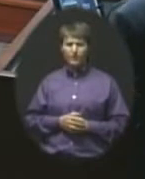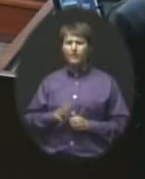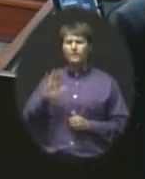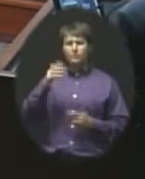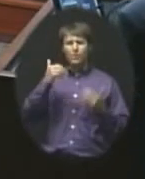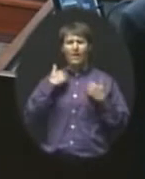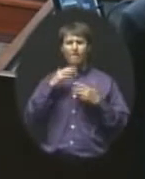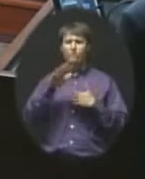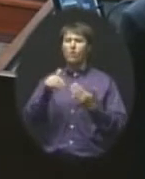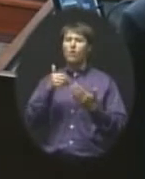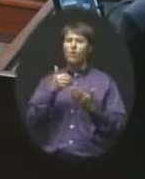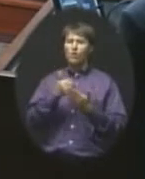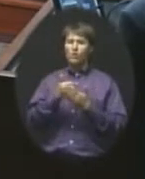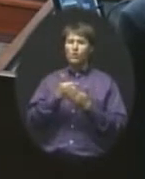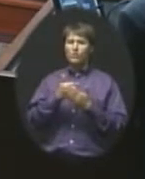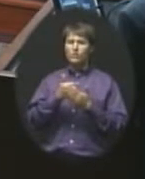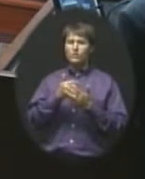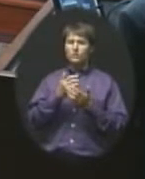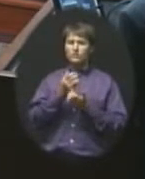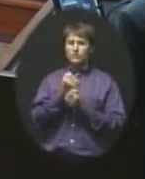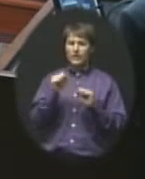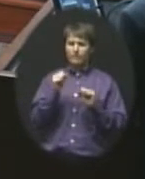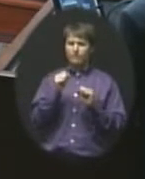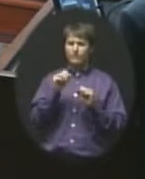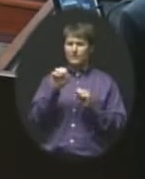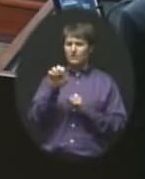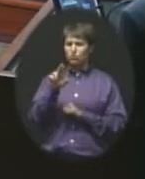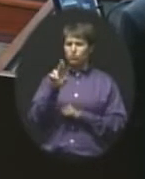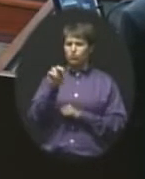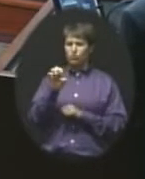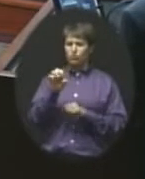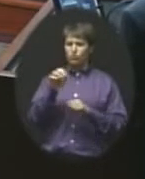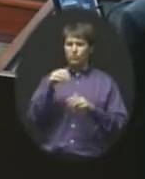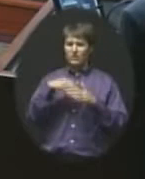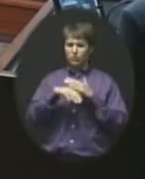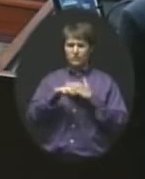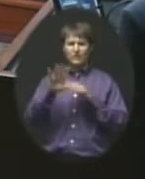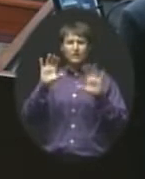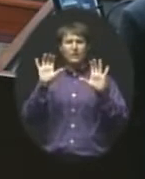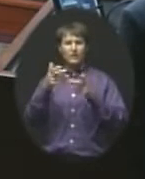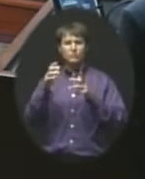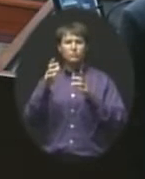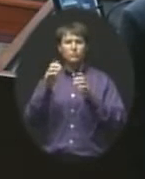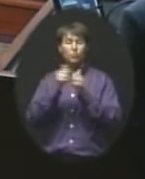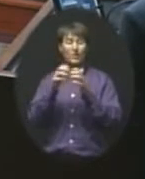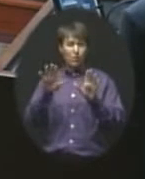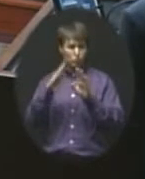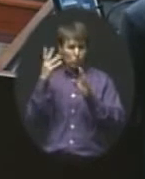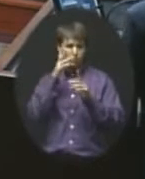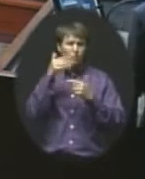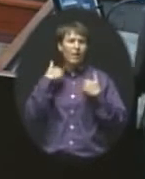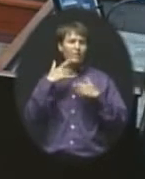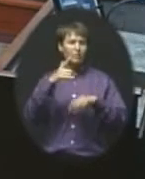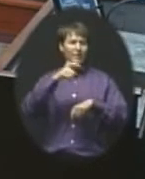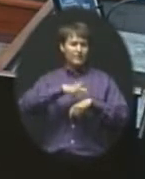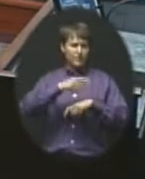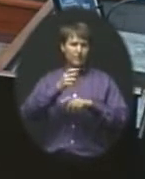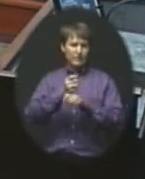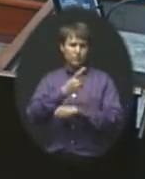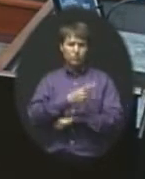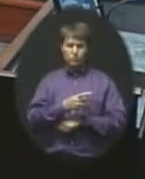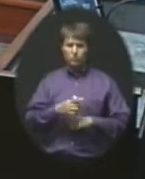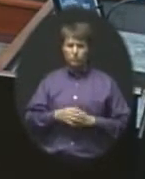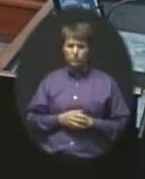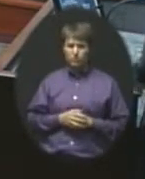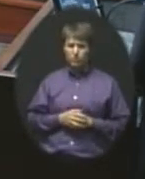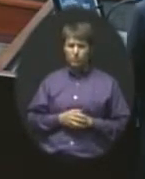the secure entrances at the front doors and classrooms without doors by this time next year. Wow. That includes